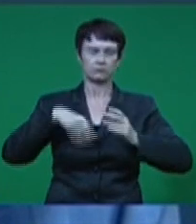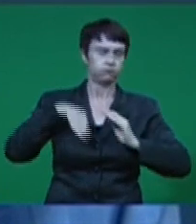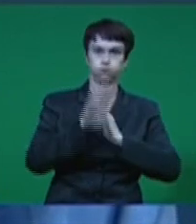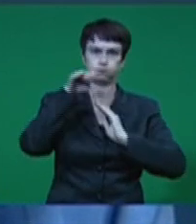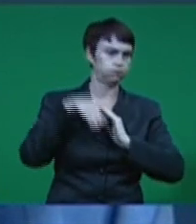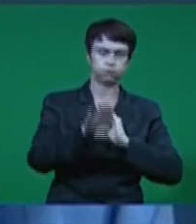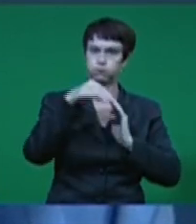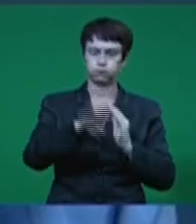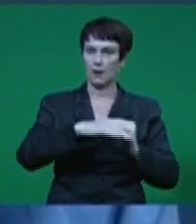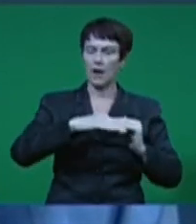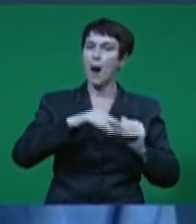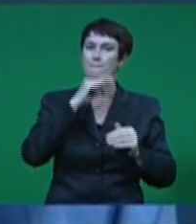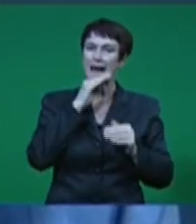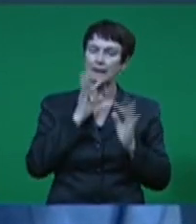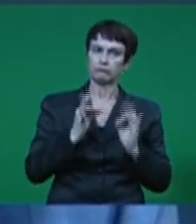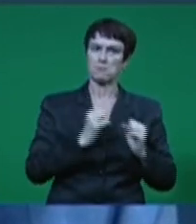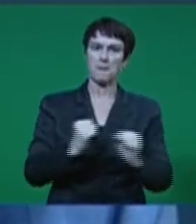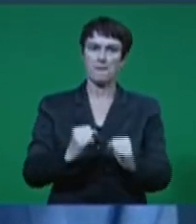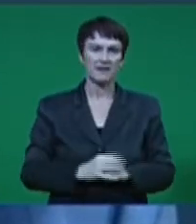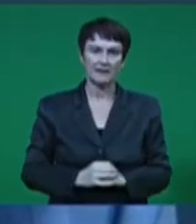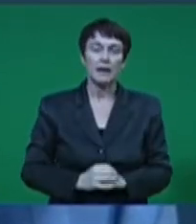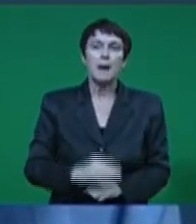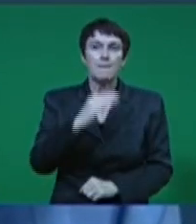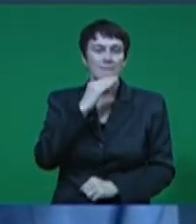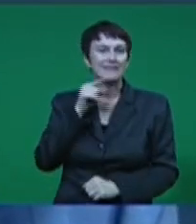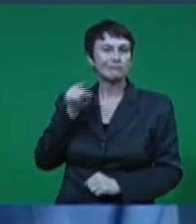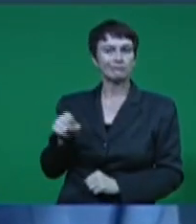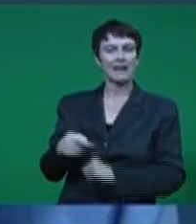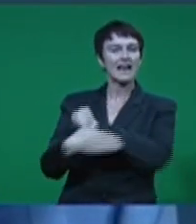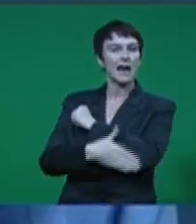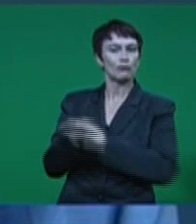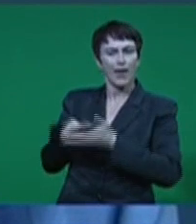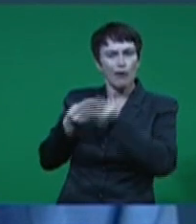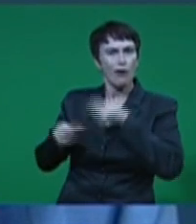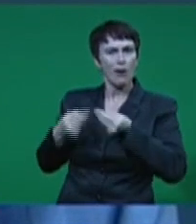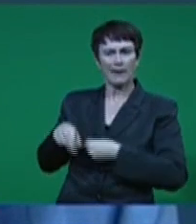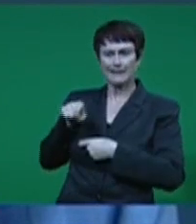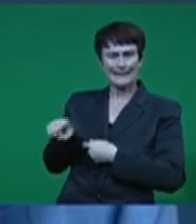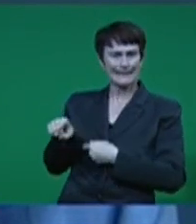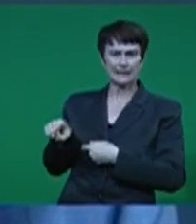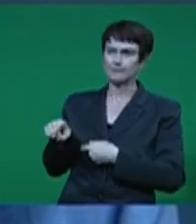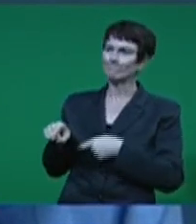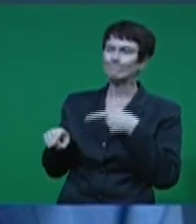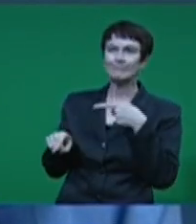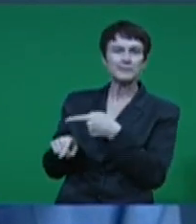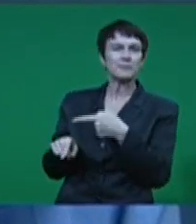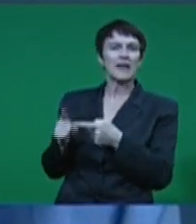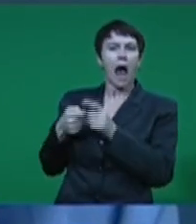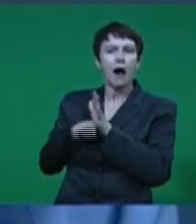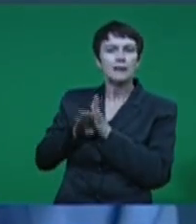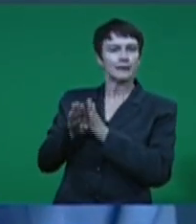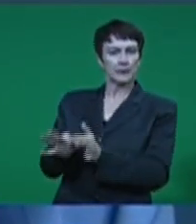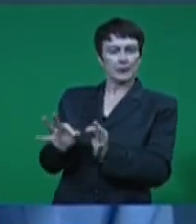reflects persistent risk aversion, especially for emerging market economies that fail to take advantage of